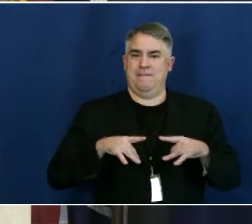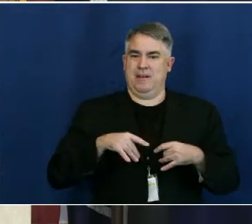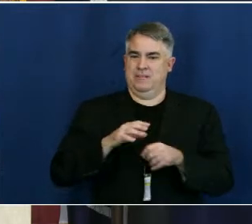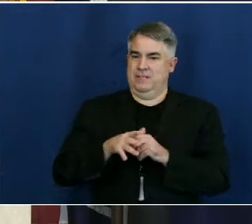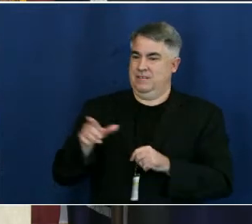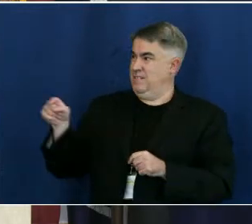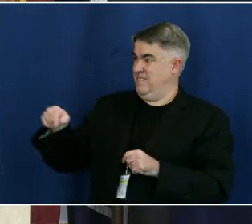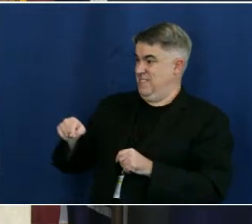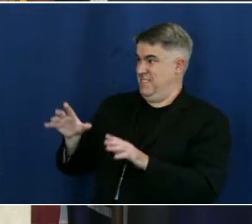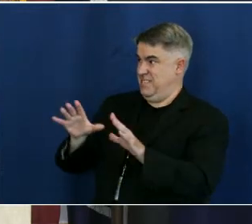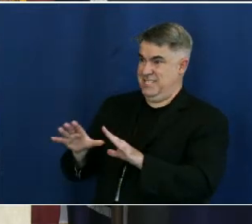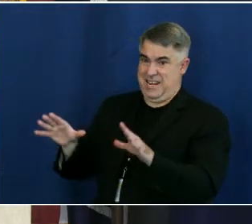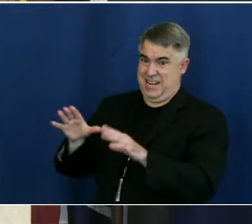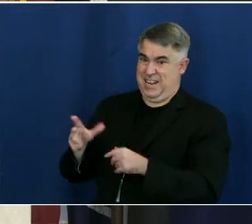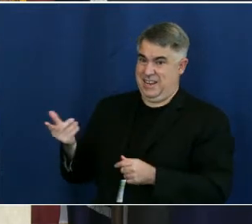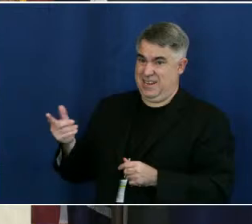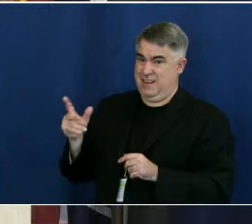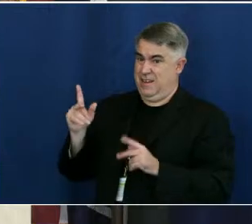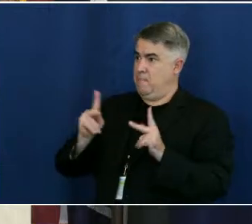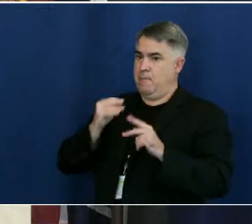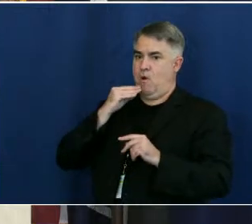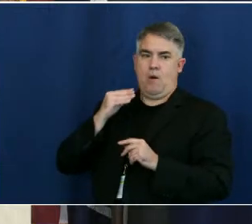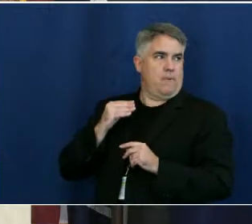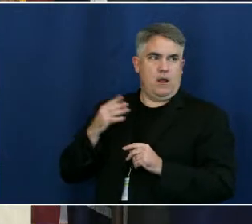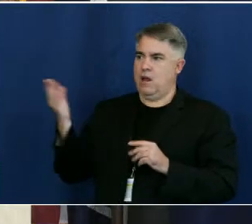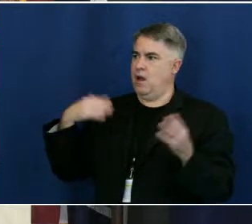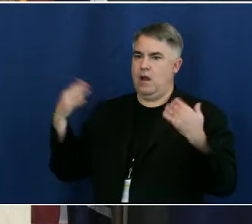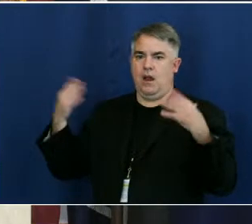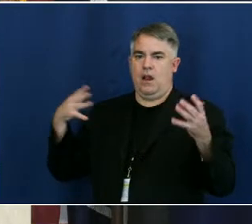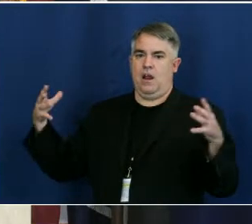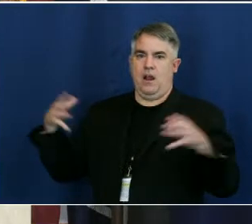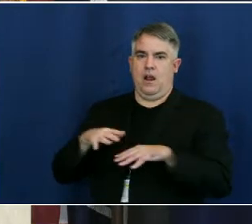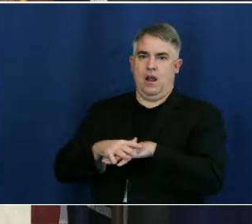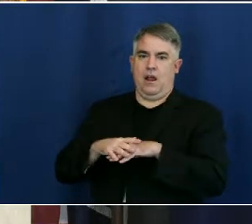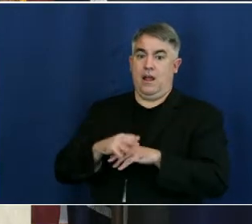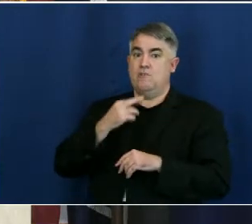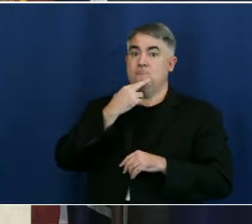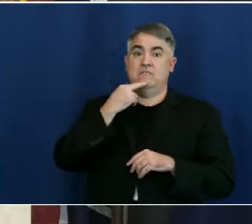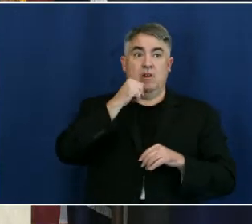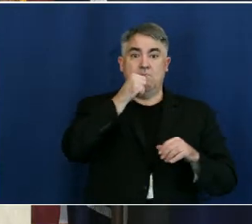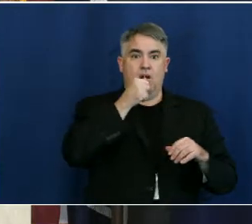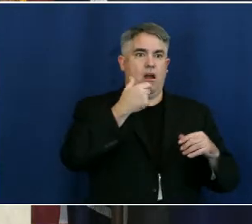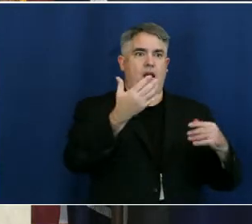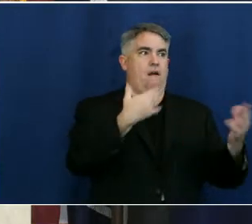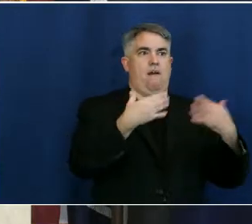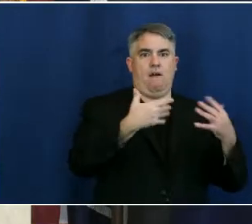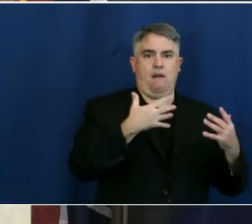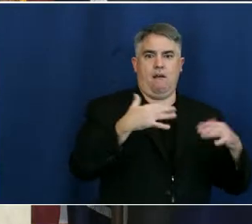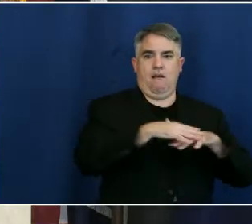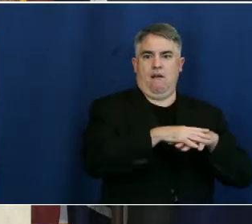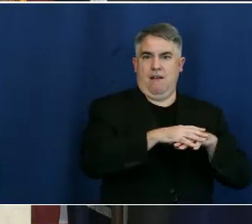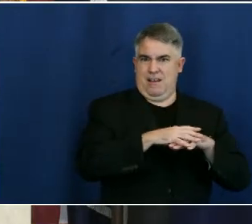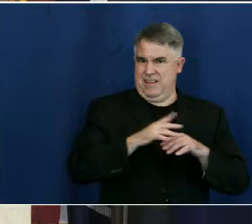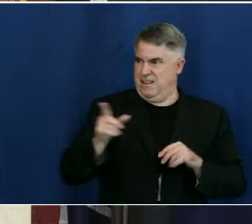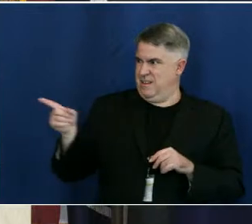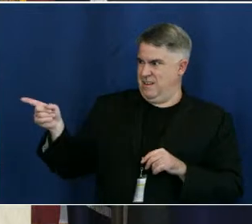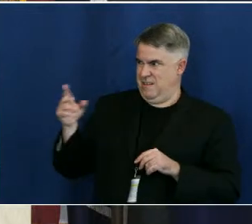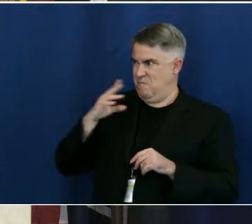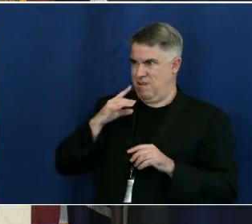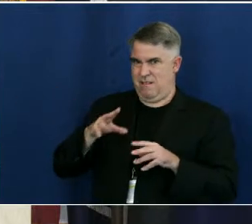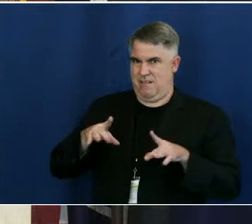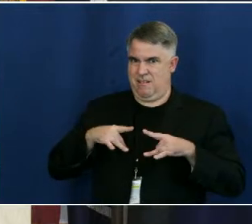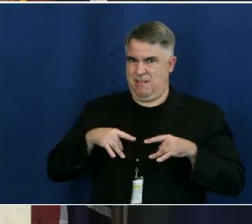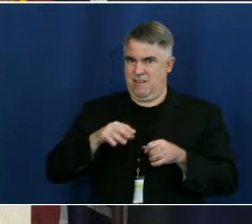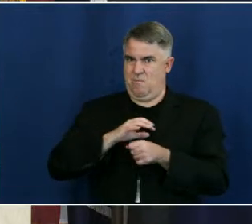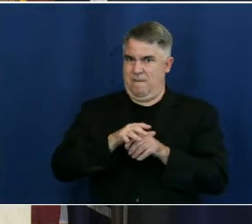private gatherings in households or through restaurants and bars this weekend? Second, will there be stepped up